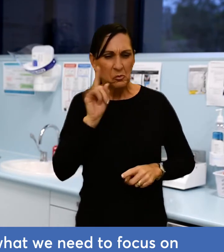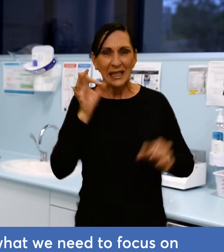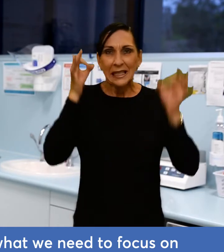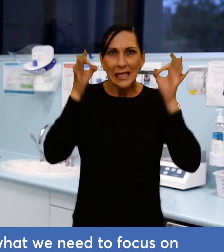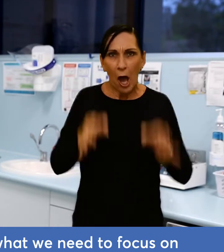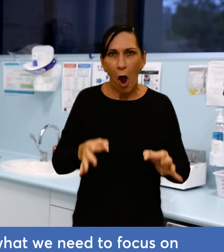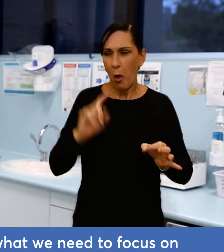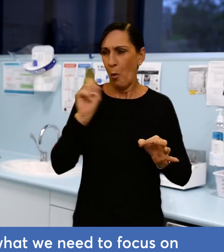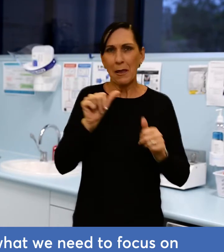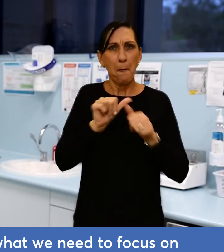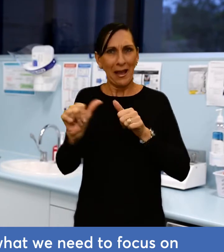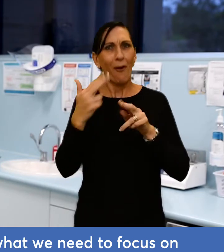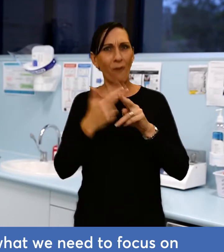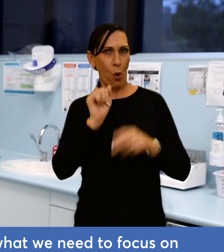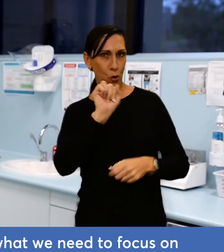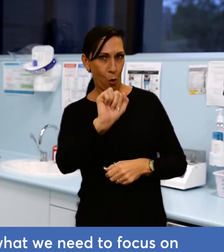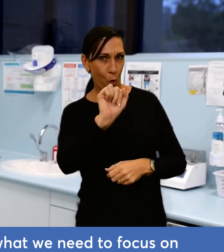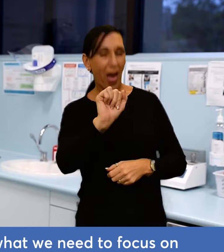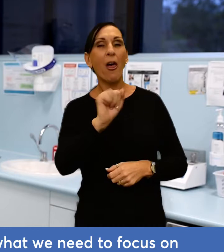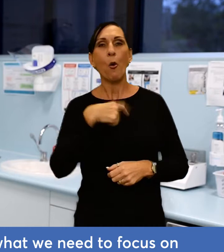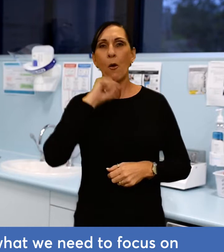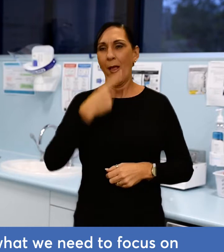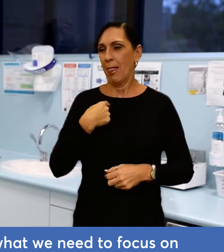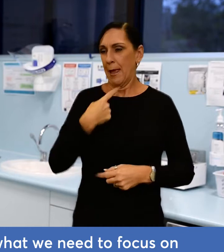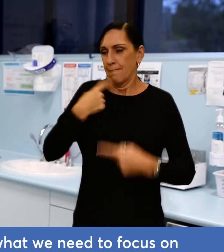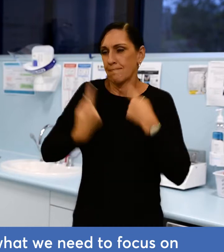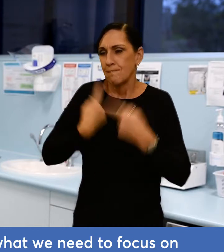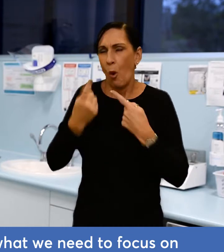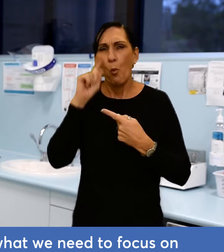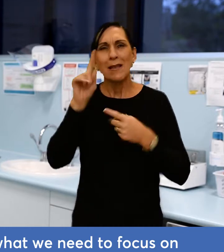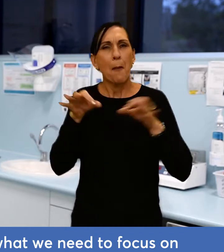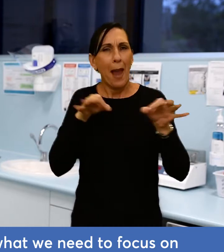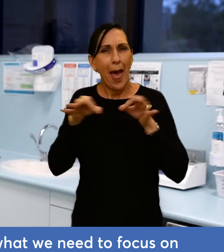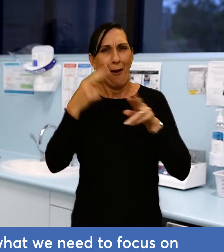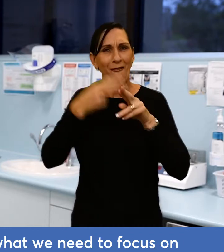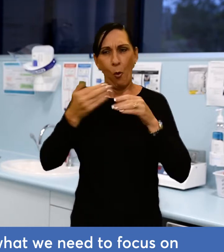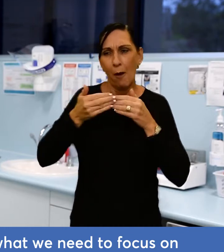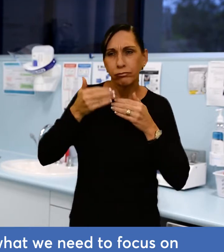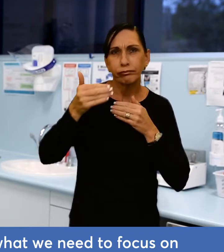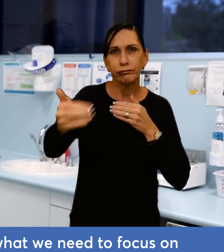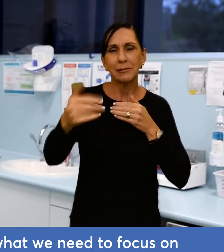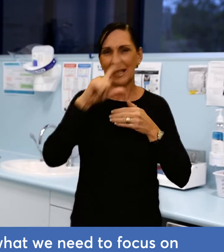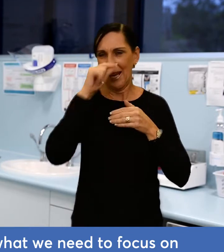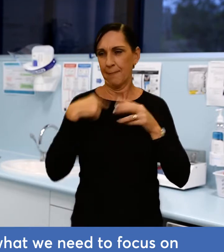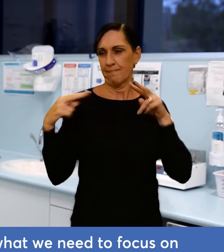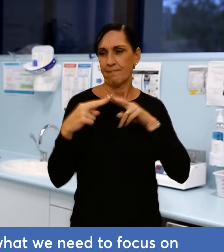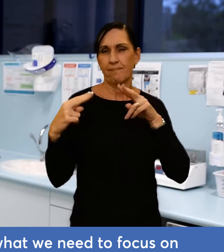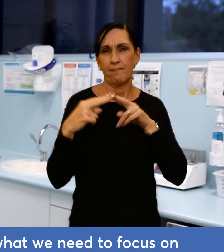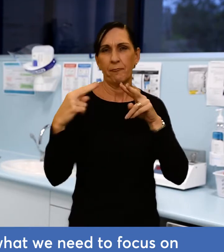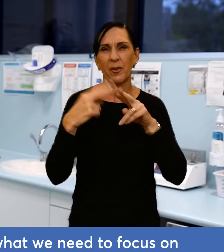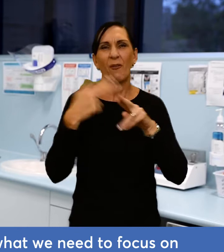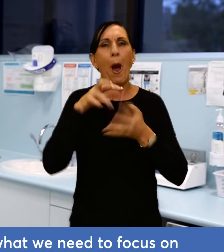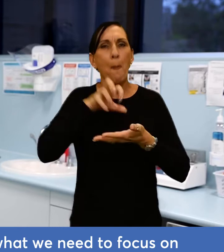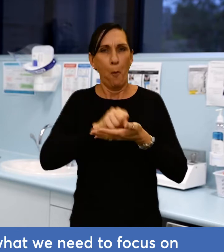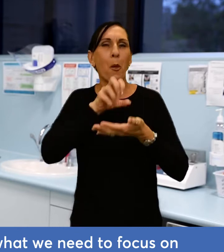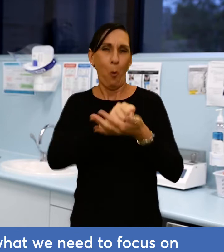then give you a treatment plan to follow, and we'll work out our